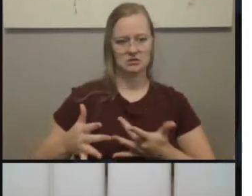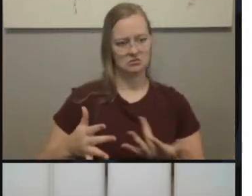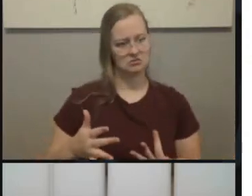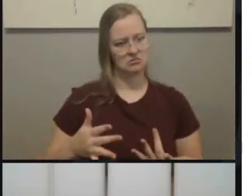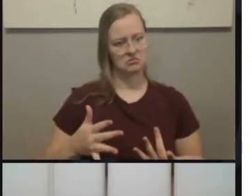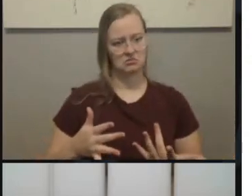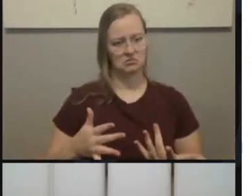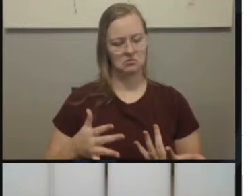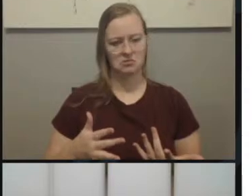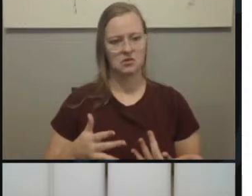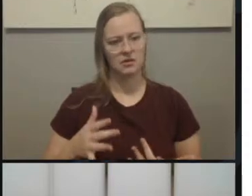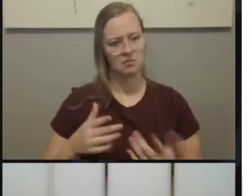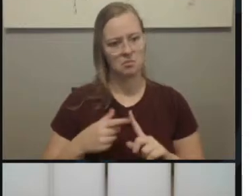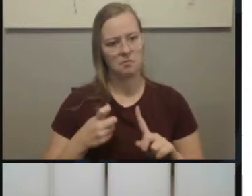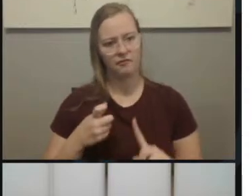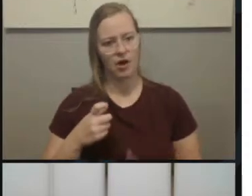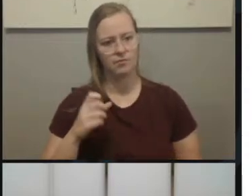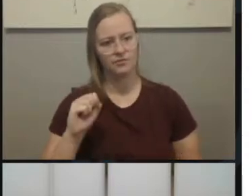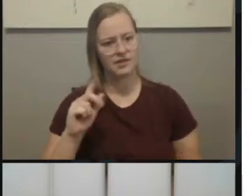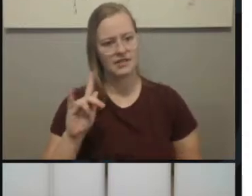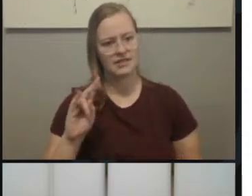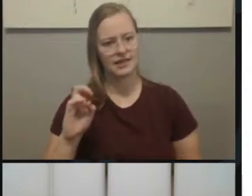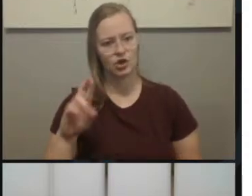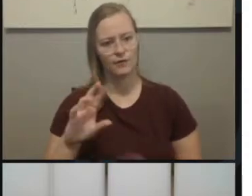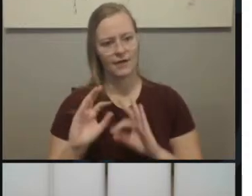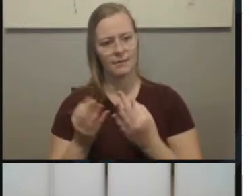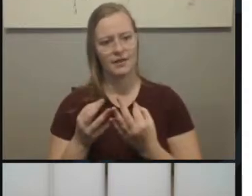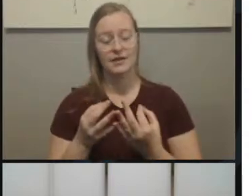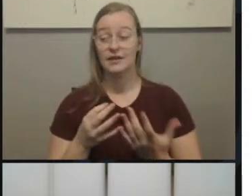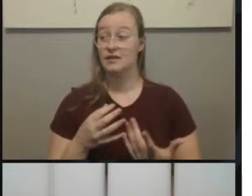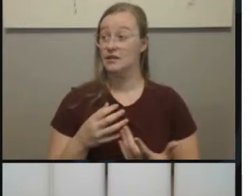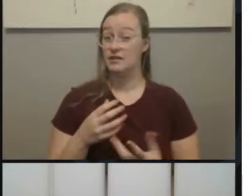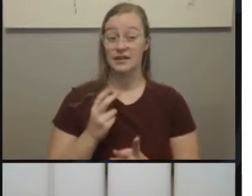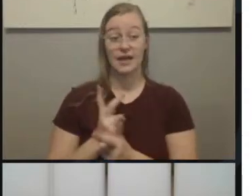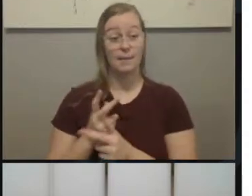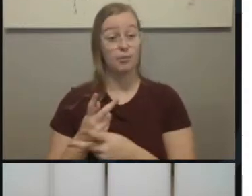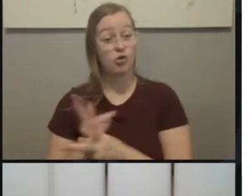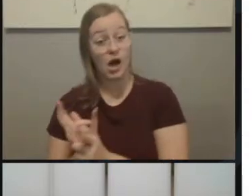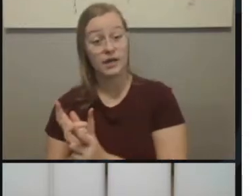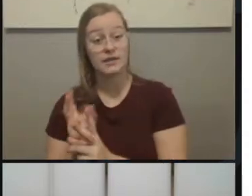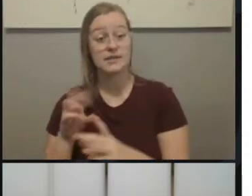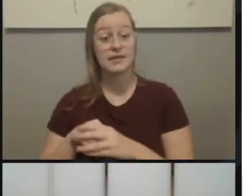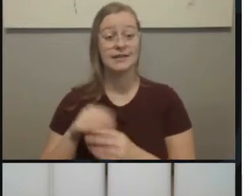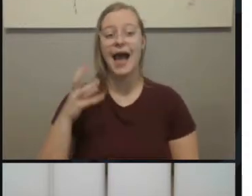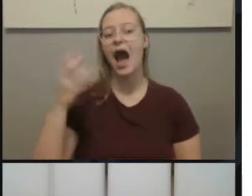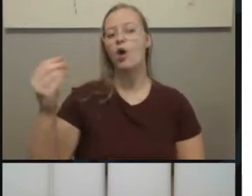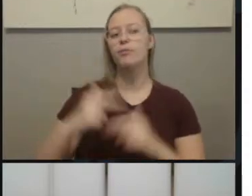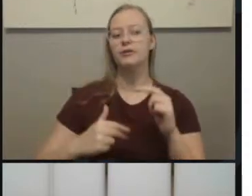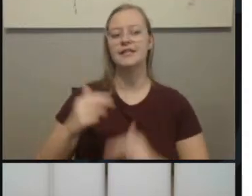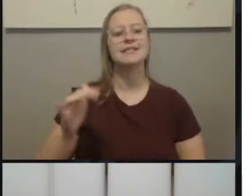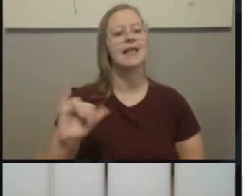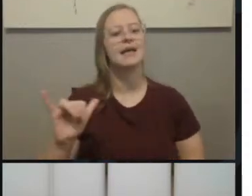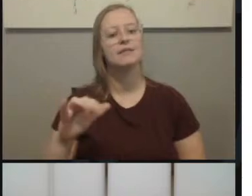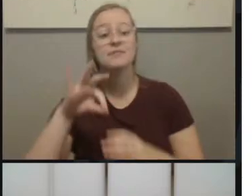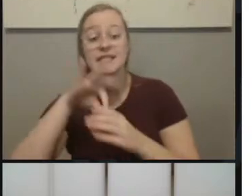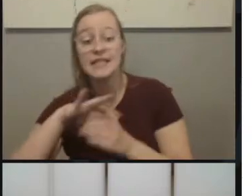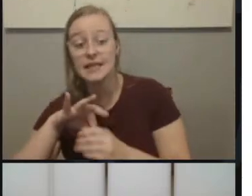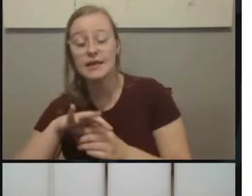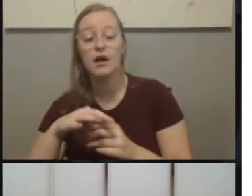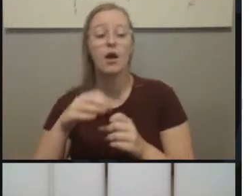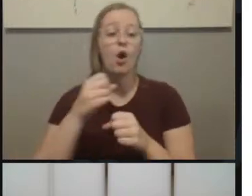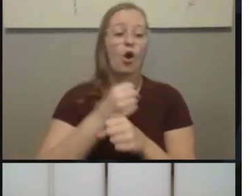They included such products kept in their outbuildings as tea and coffee